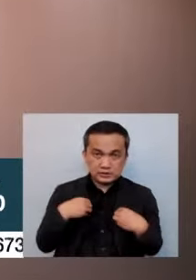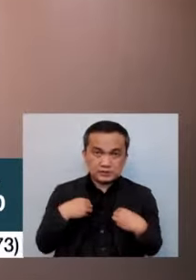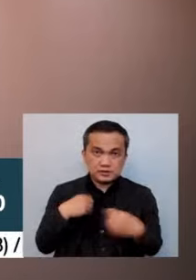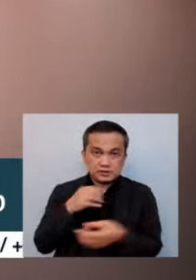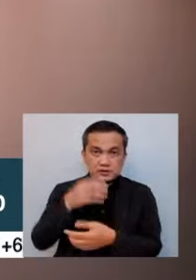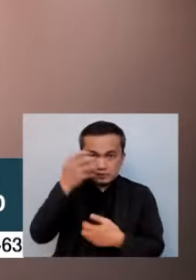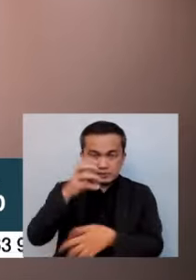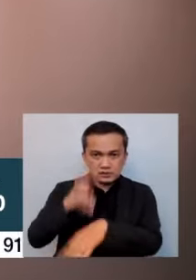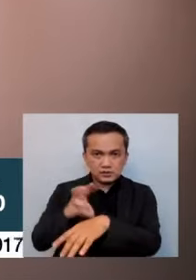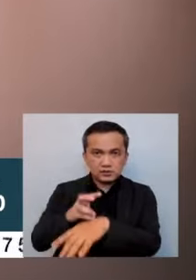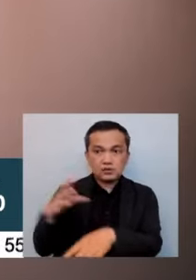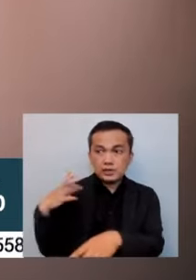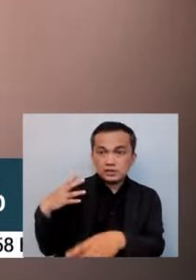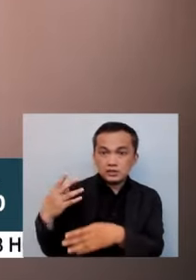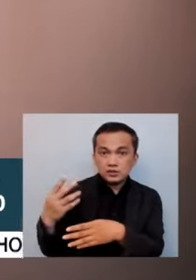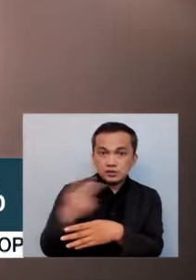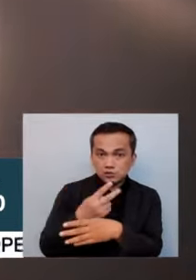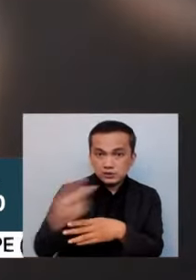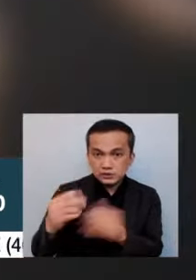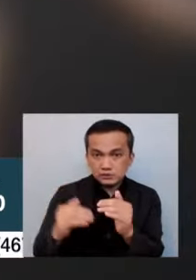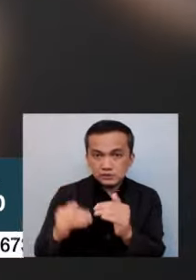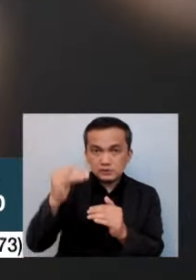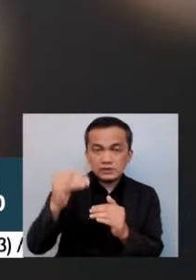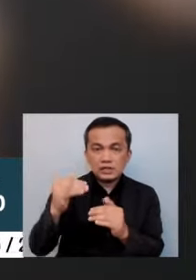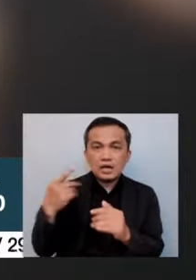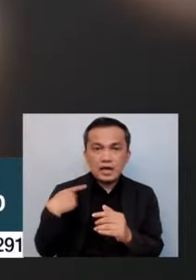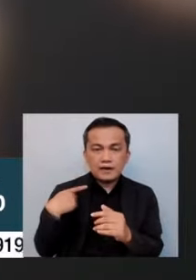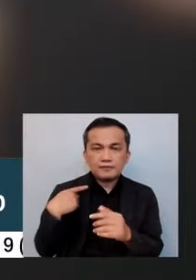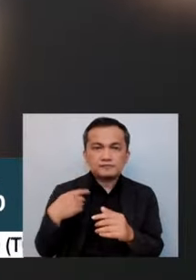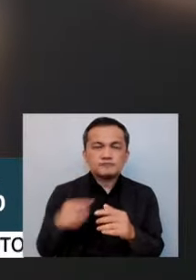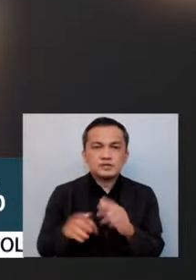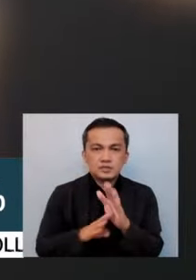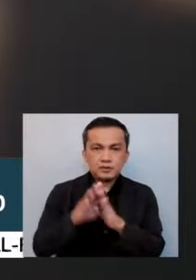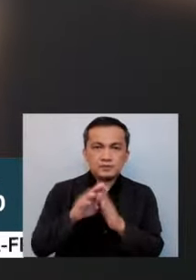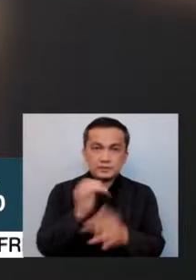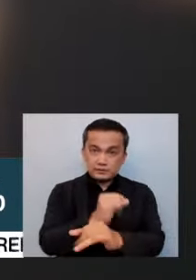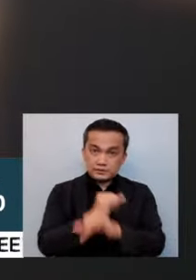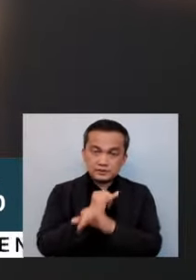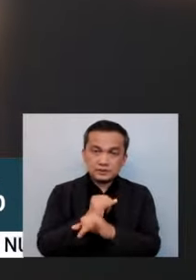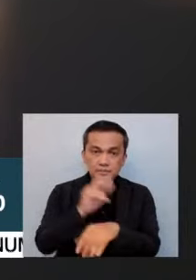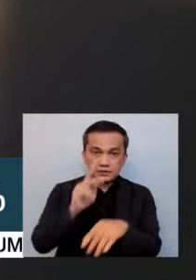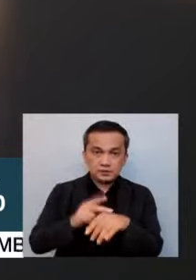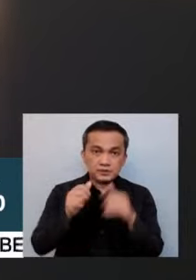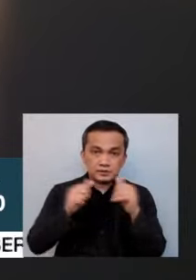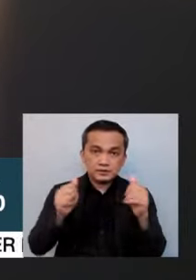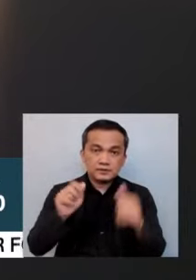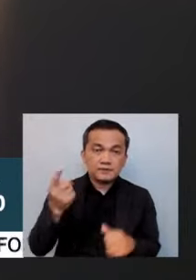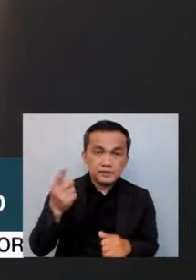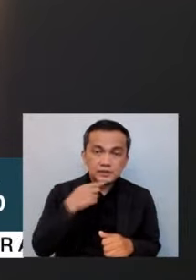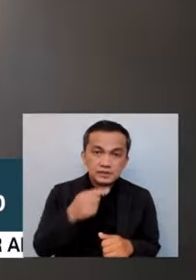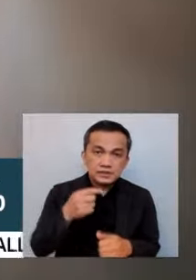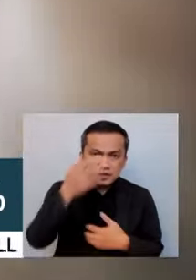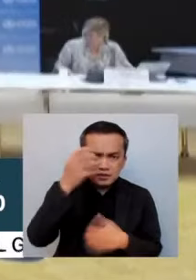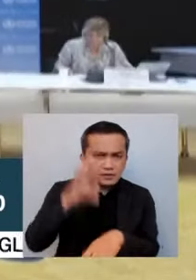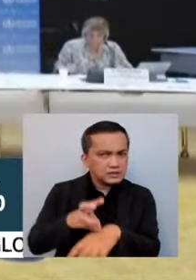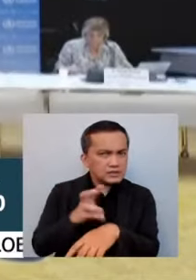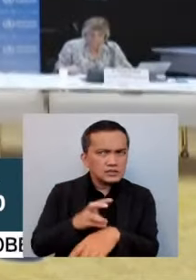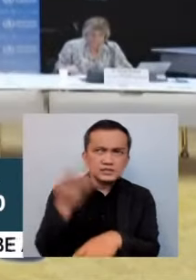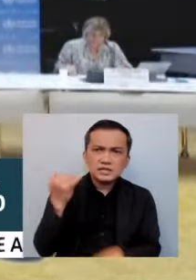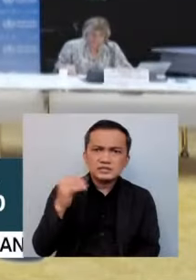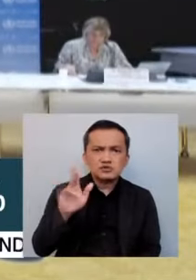at least 2 weeks to reach the peak of generating an immune response. The Philippines announced its first case of monkeypox last July